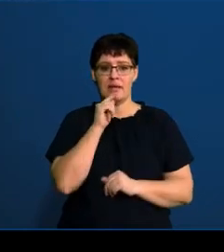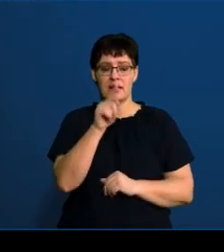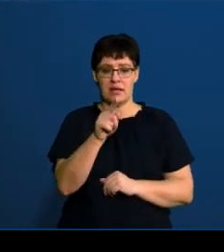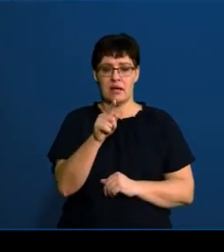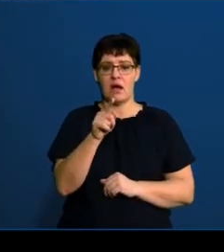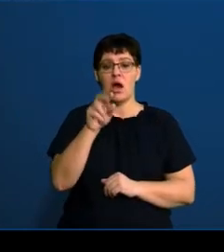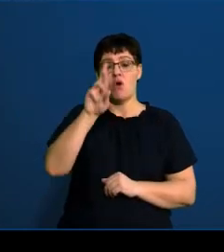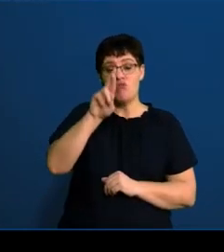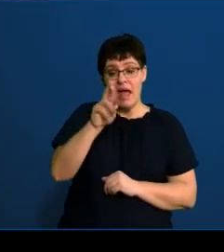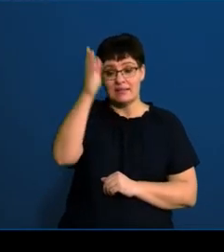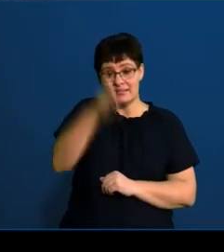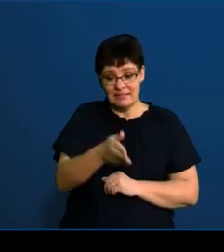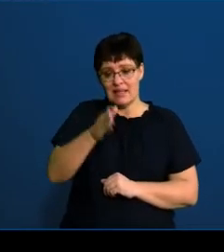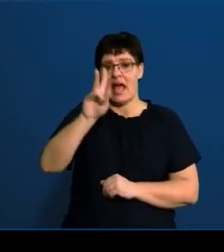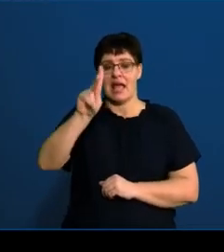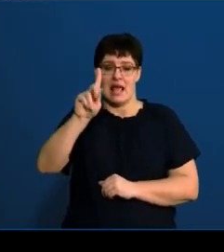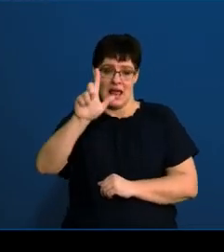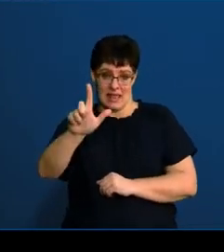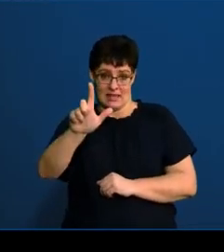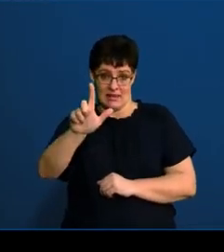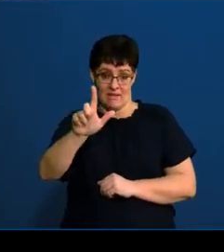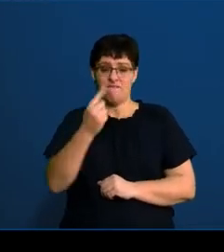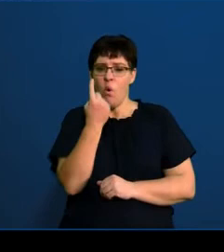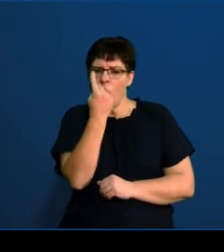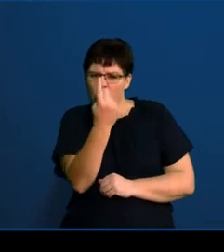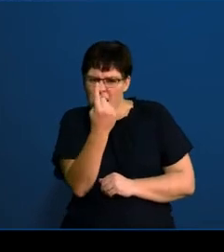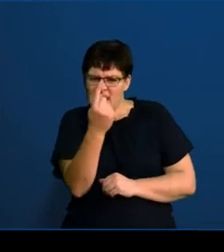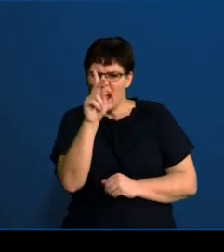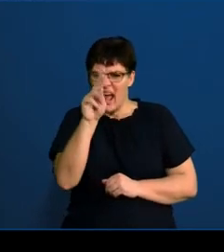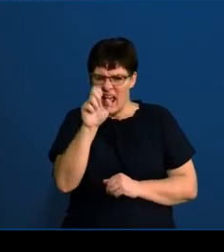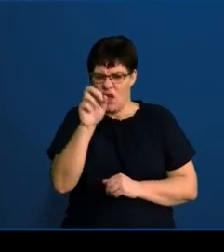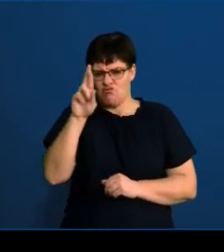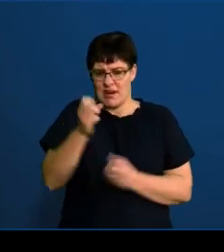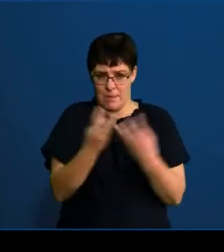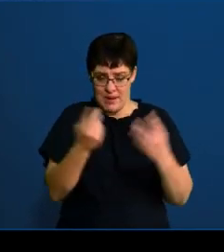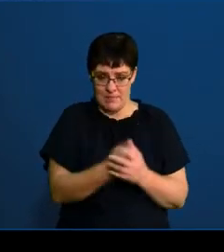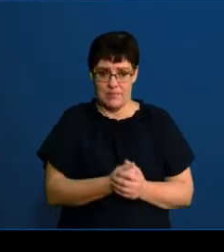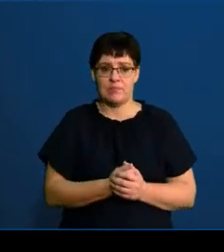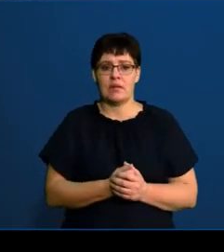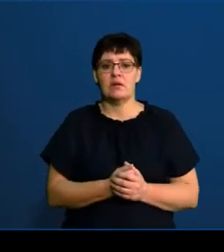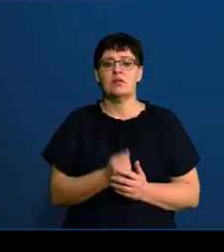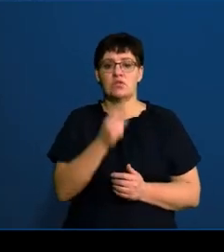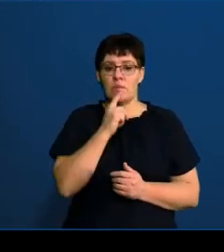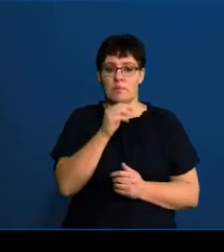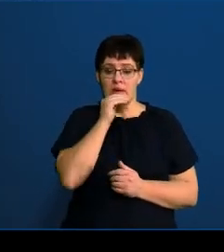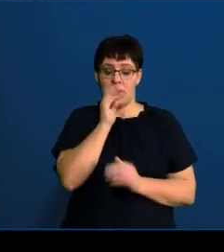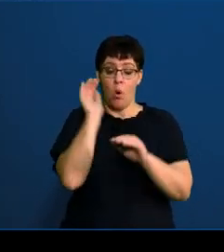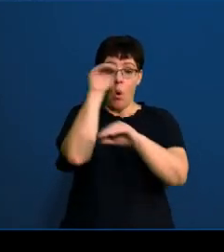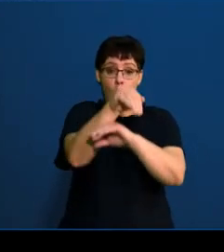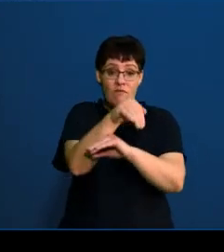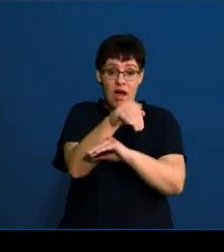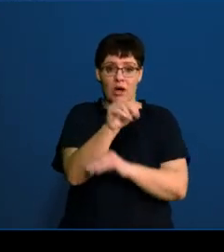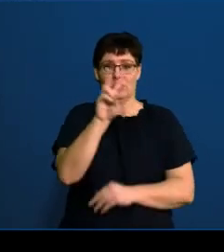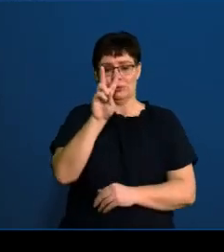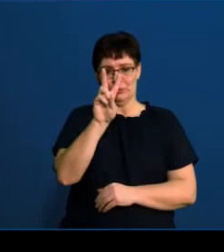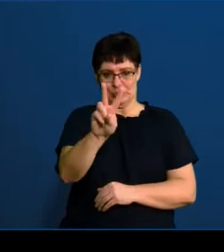rands per kilolitre. So I see that that is 2. So that's 2 kilolitres.